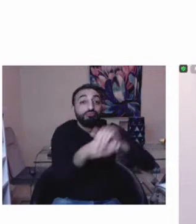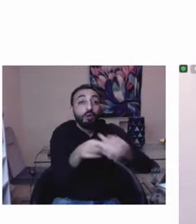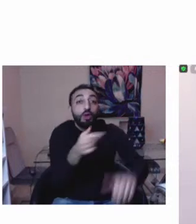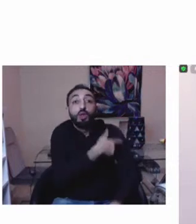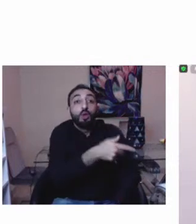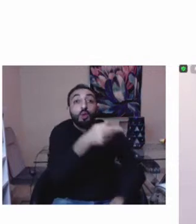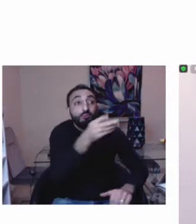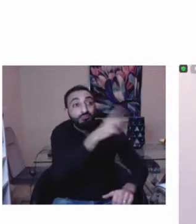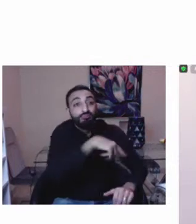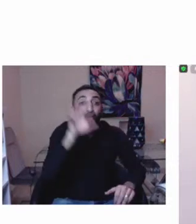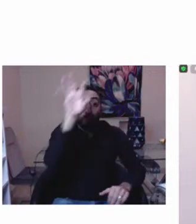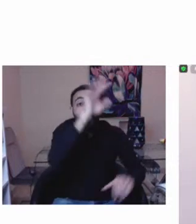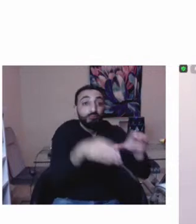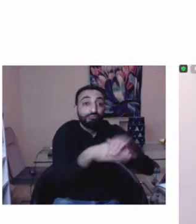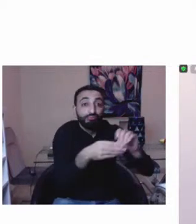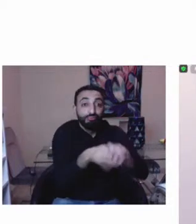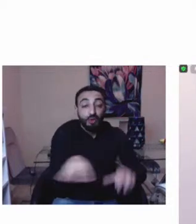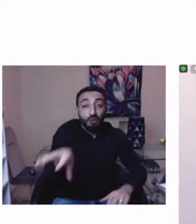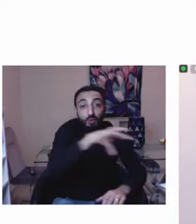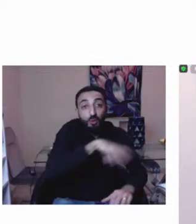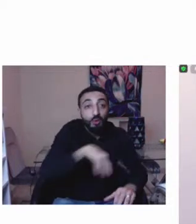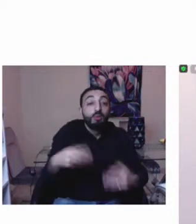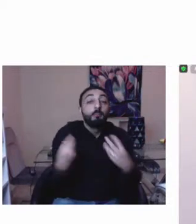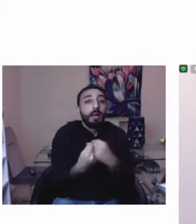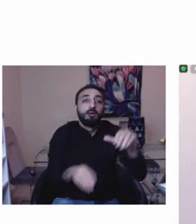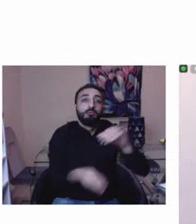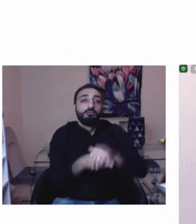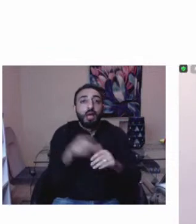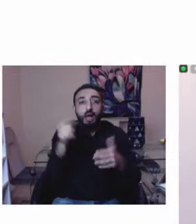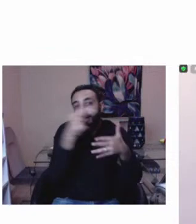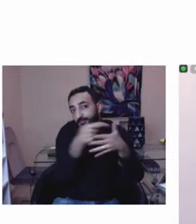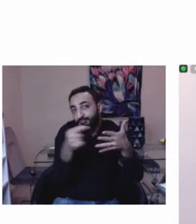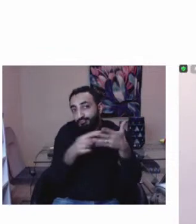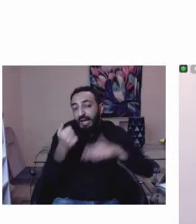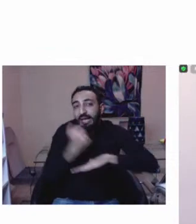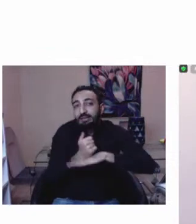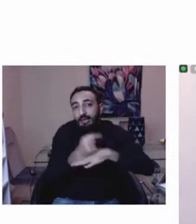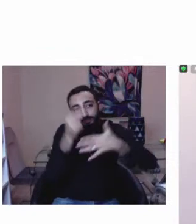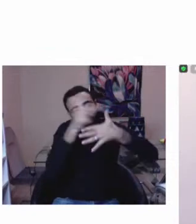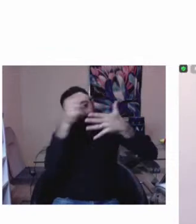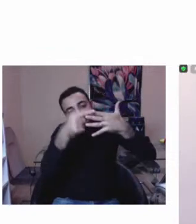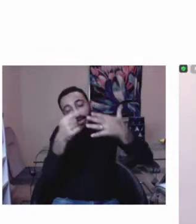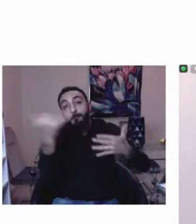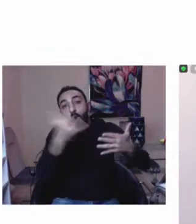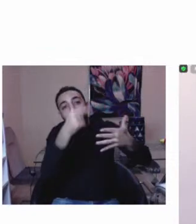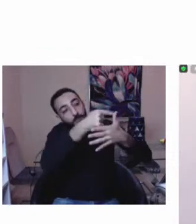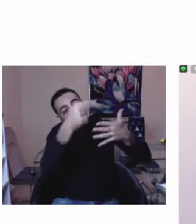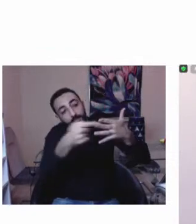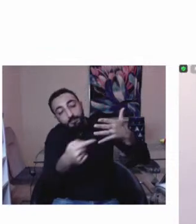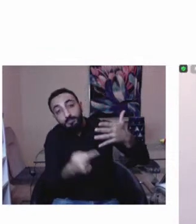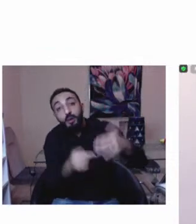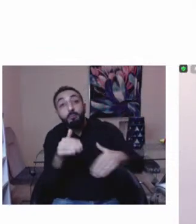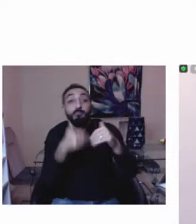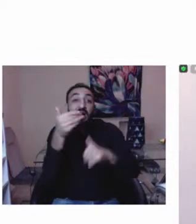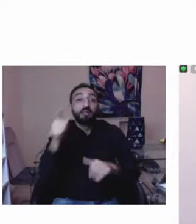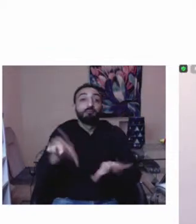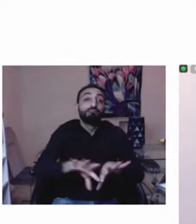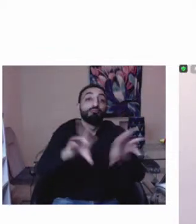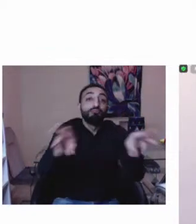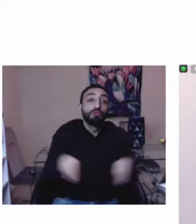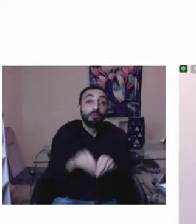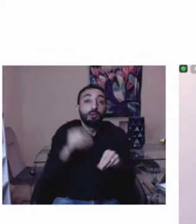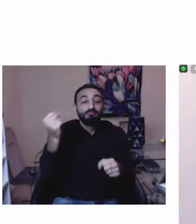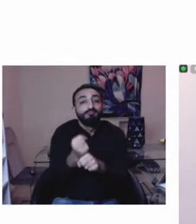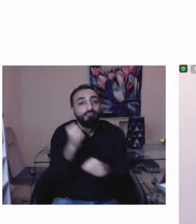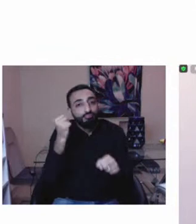civil society and youth organization inputs into the development and implementation of their funding plans and